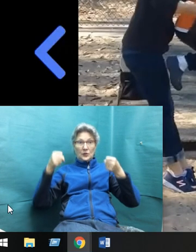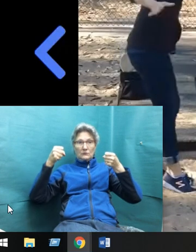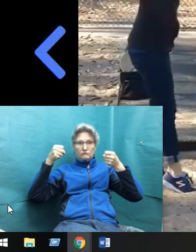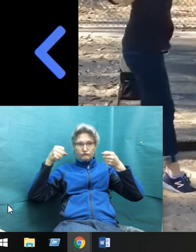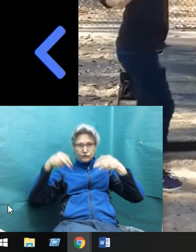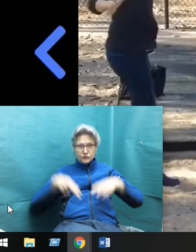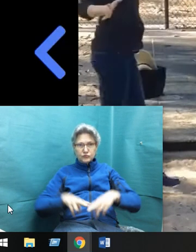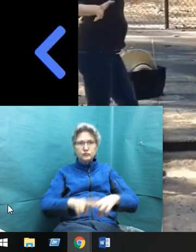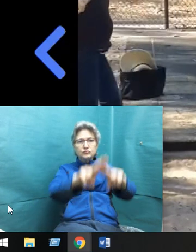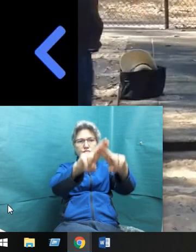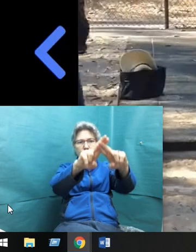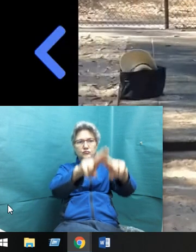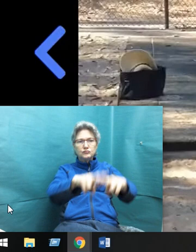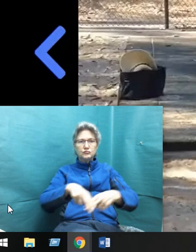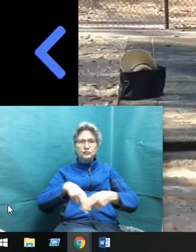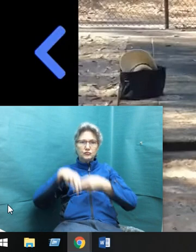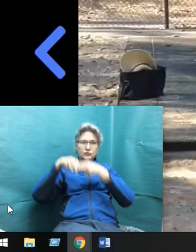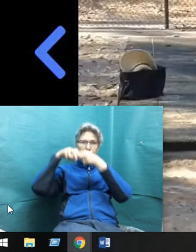it,